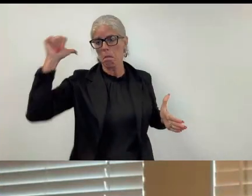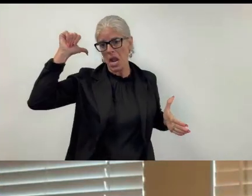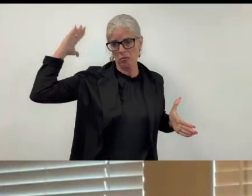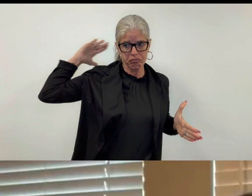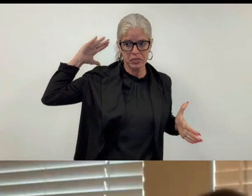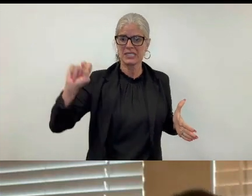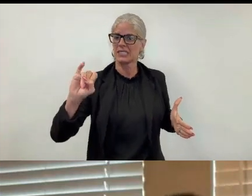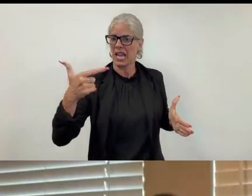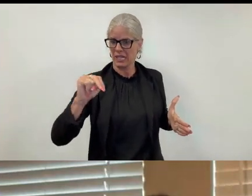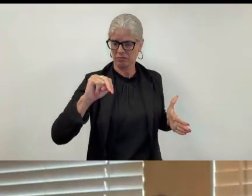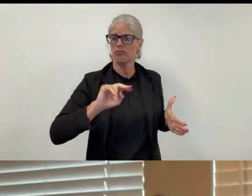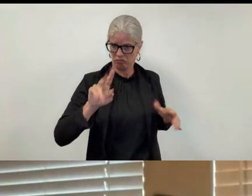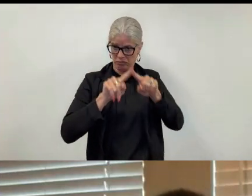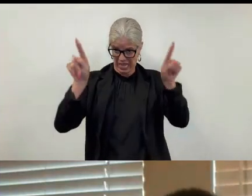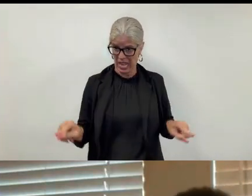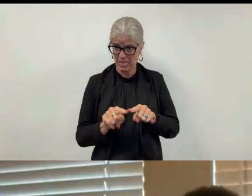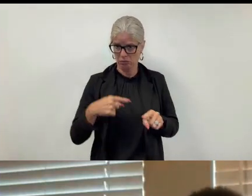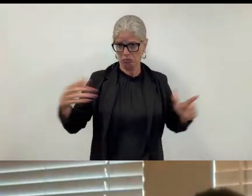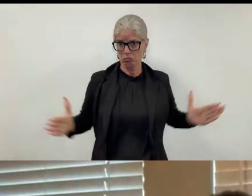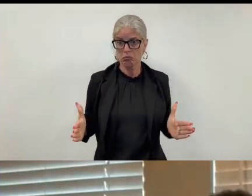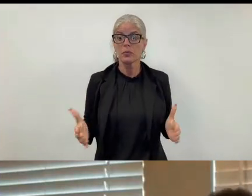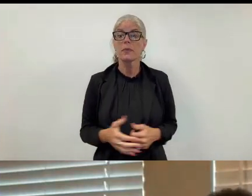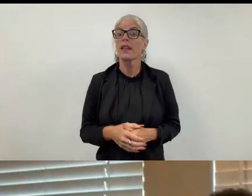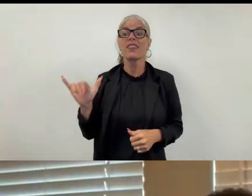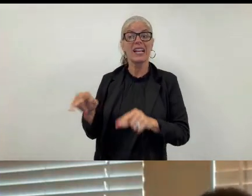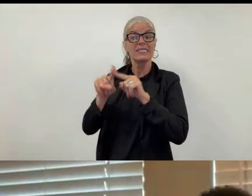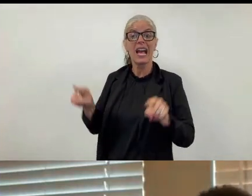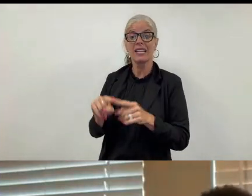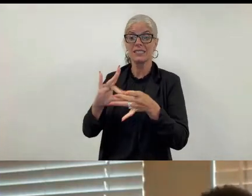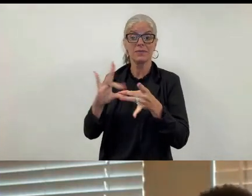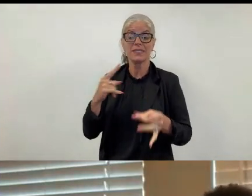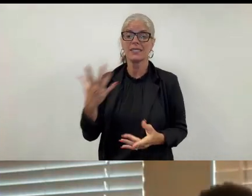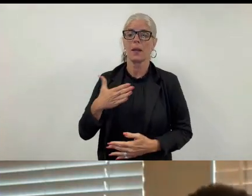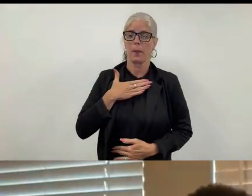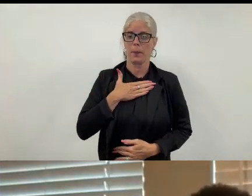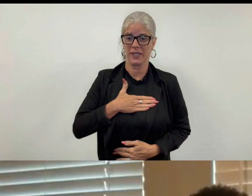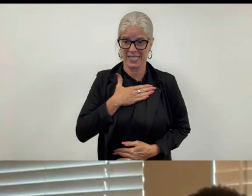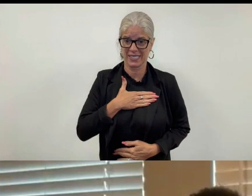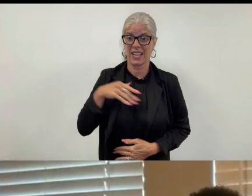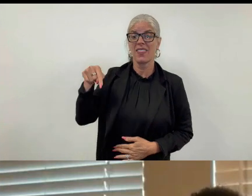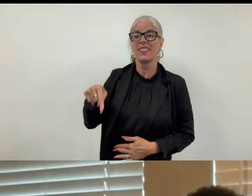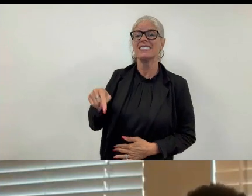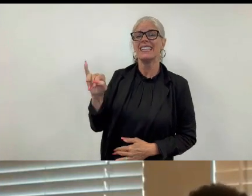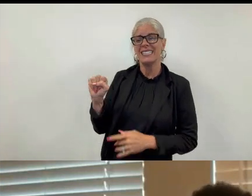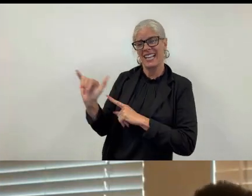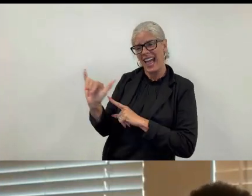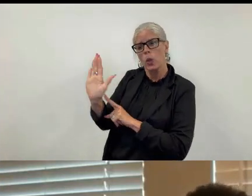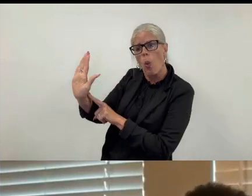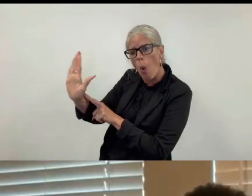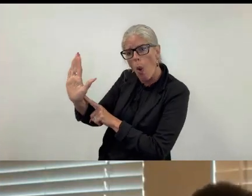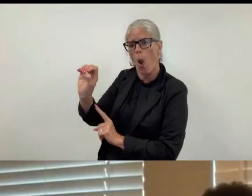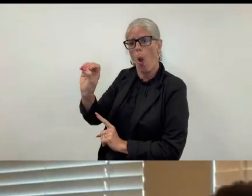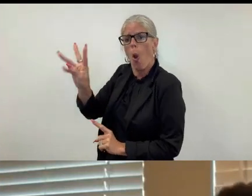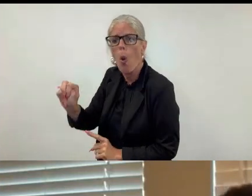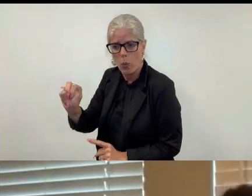right wheel on my chair and the left handlebar in the back of my chair that is pretty succinct, but it basically states, please treat this